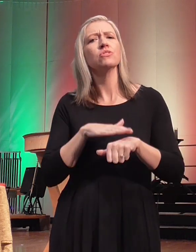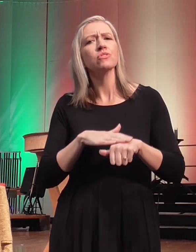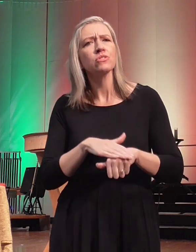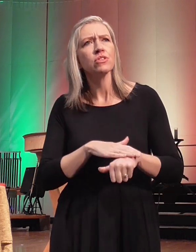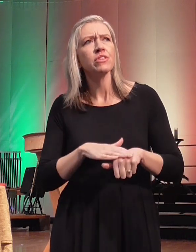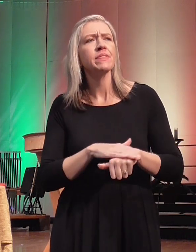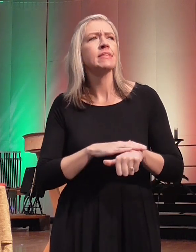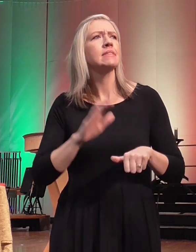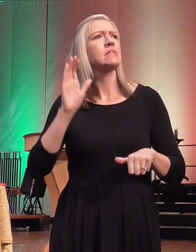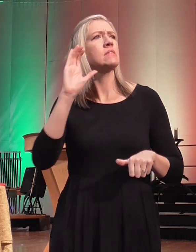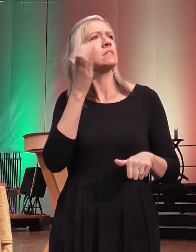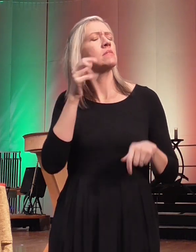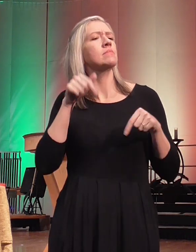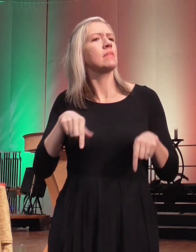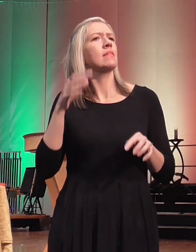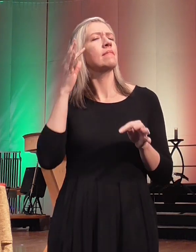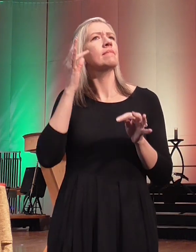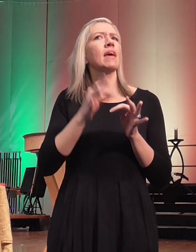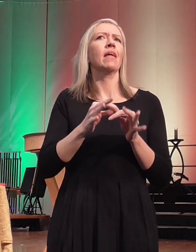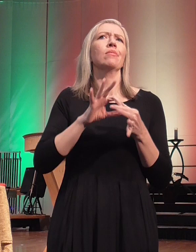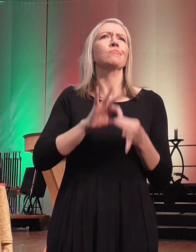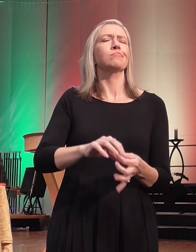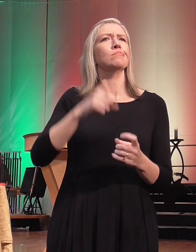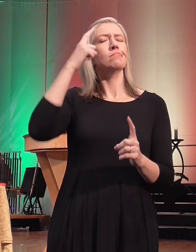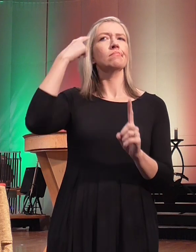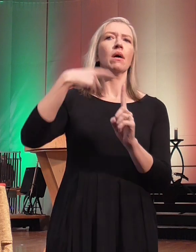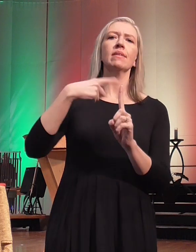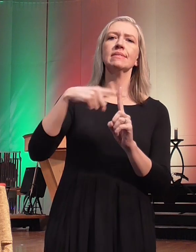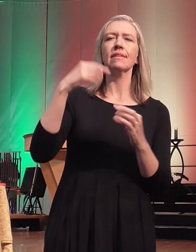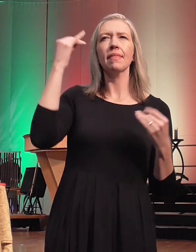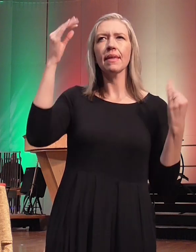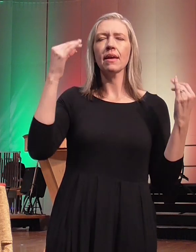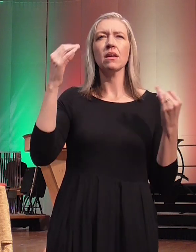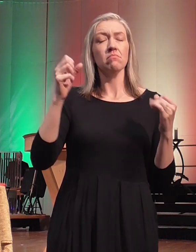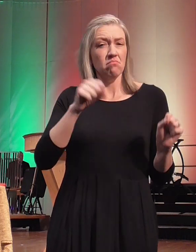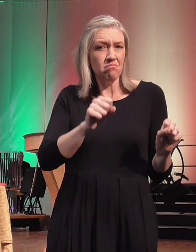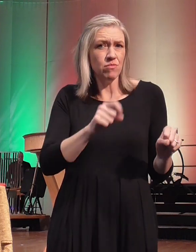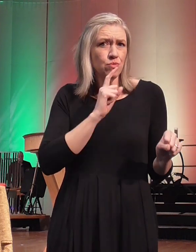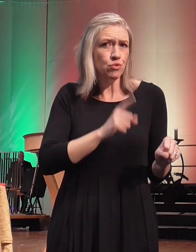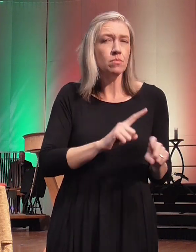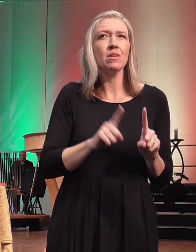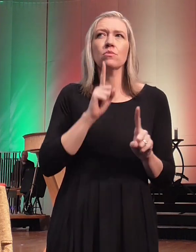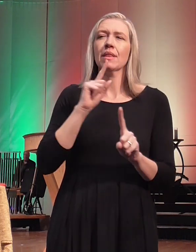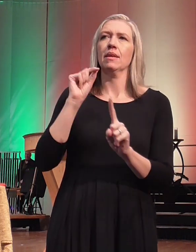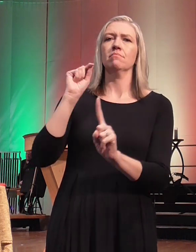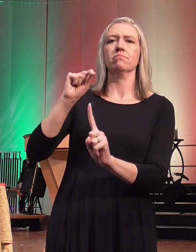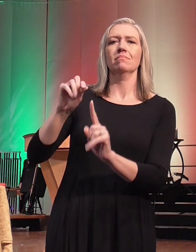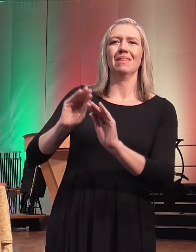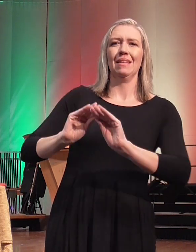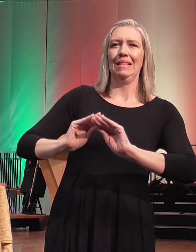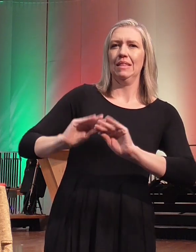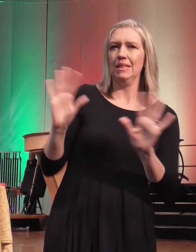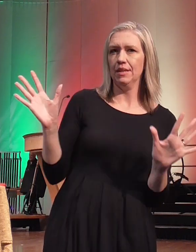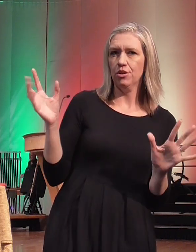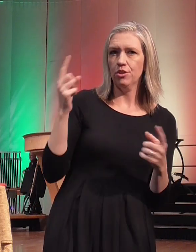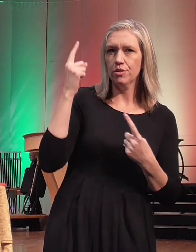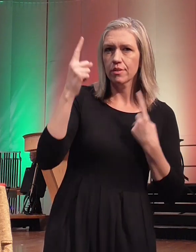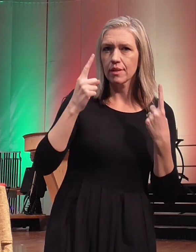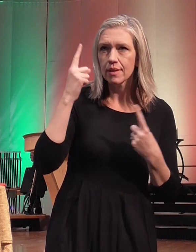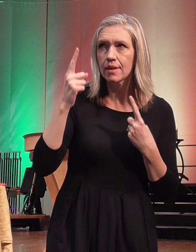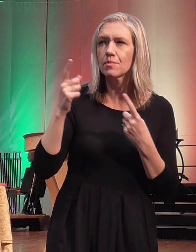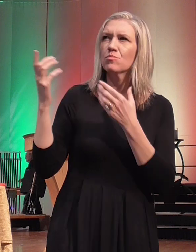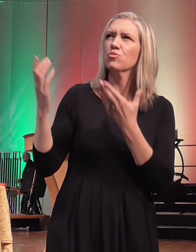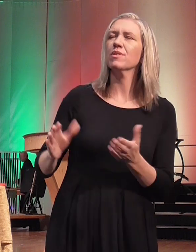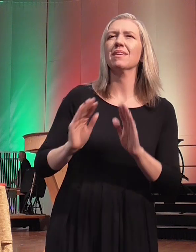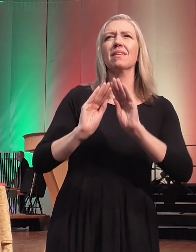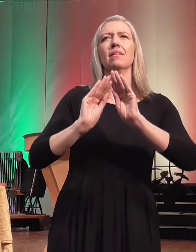looks like that we're a faith about positive thinking, and we are, but it's really about clarity of thinking. It's about bringing clarity to everything